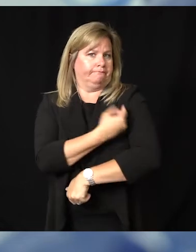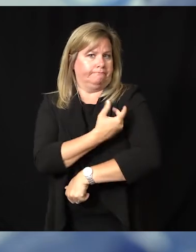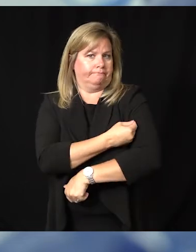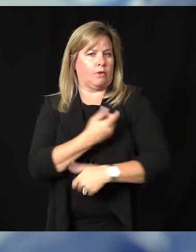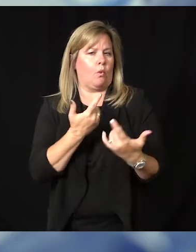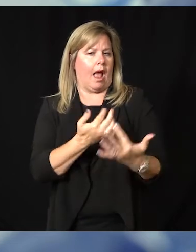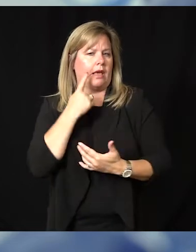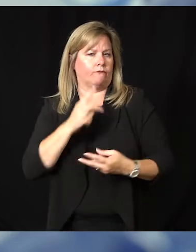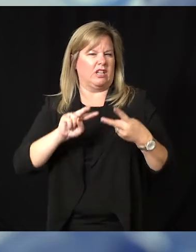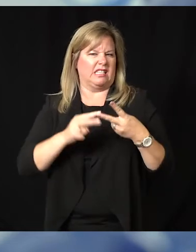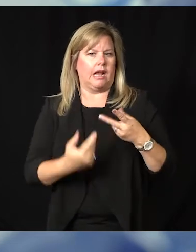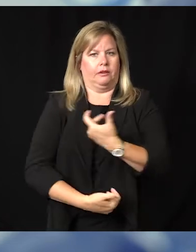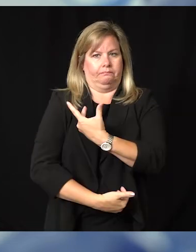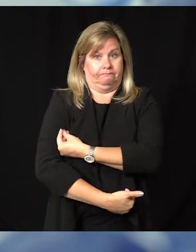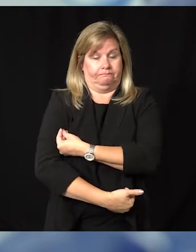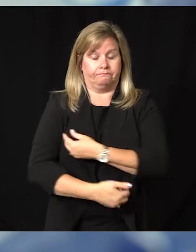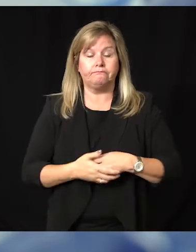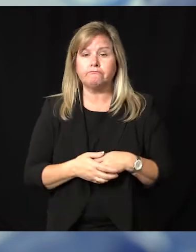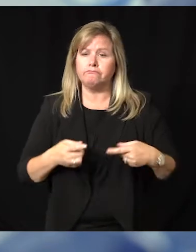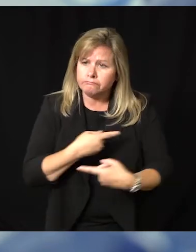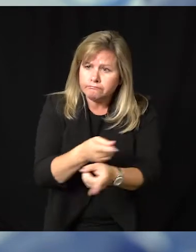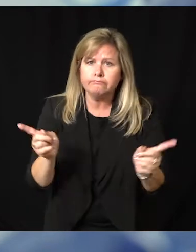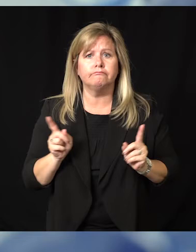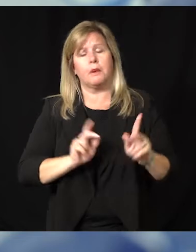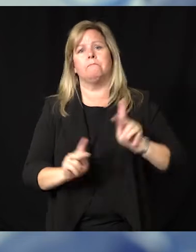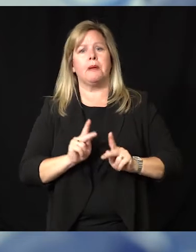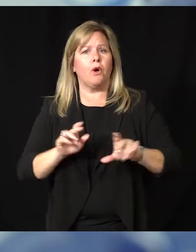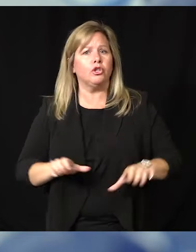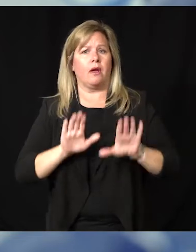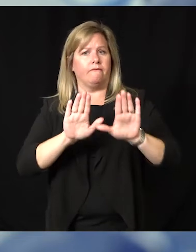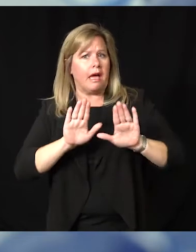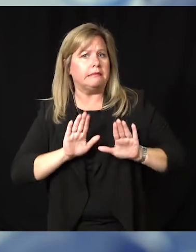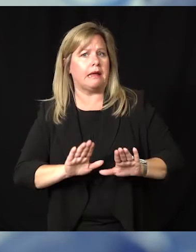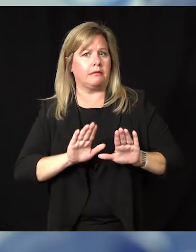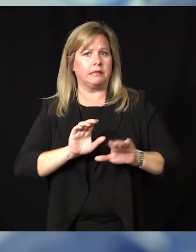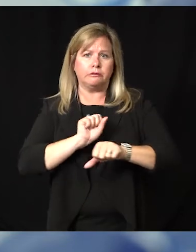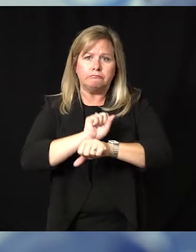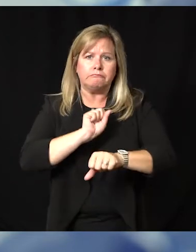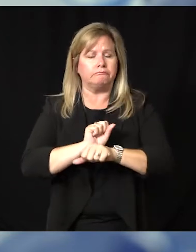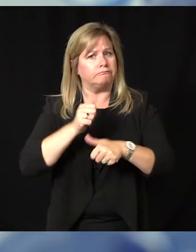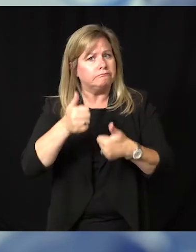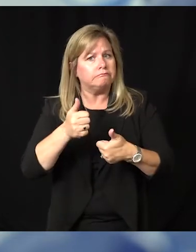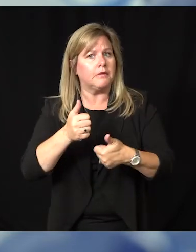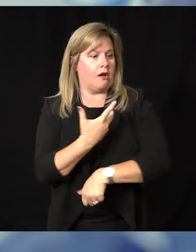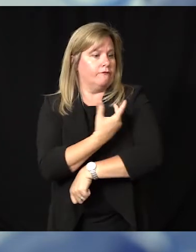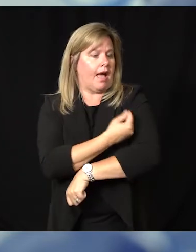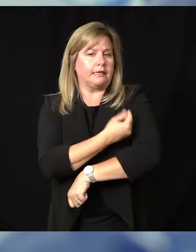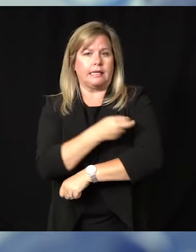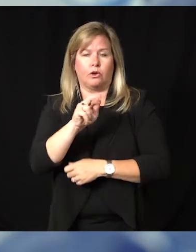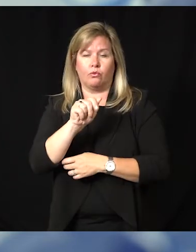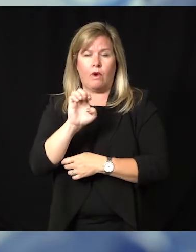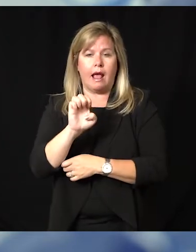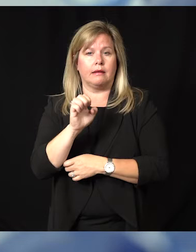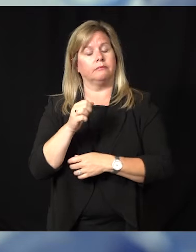appointment. The people of Kent County are doing a fantastic job, and our vaccine rates are about 5%